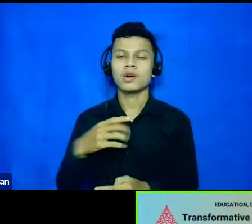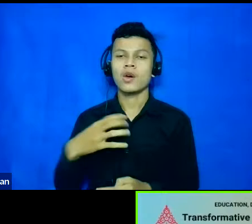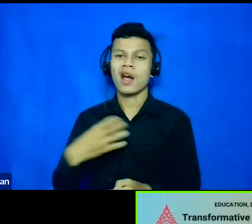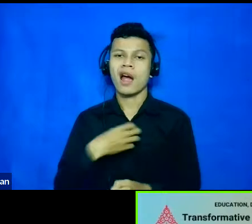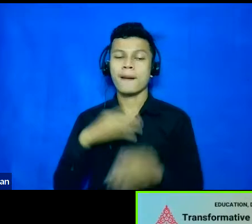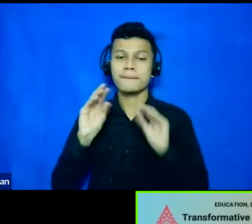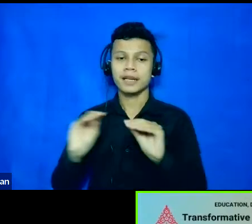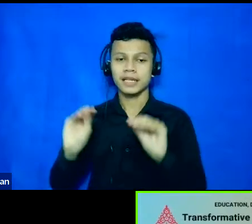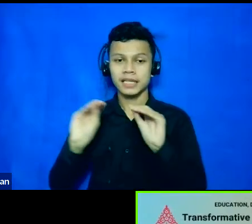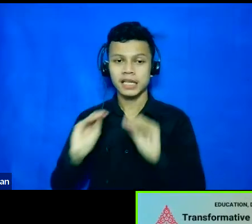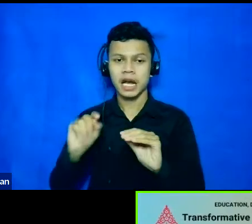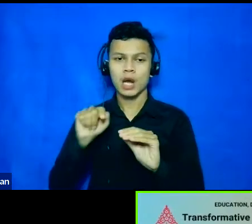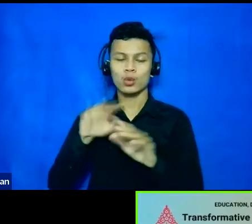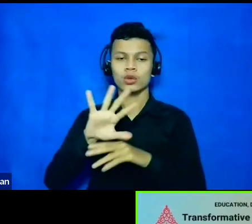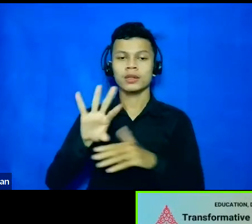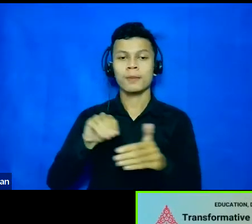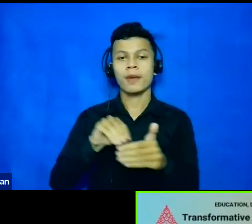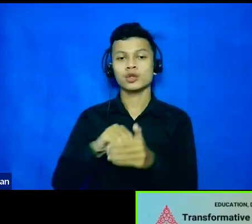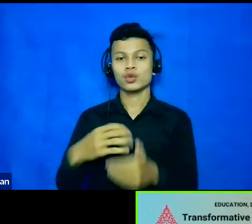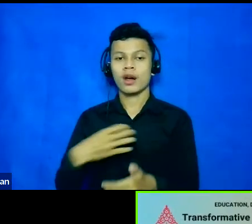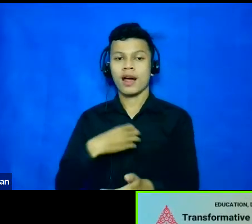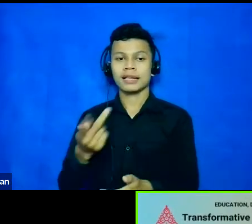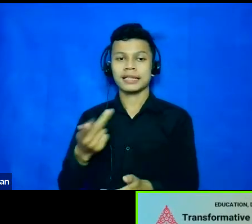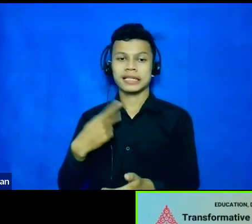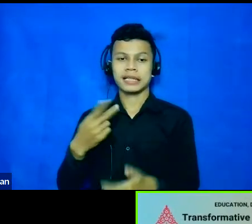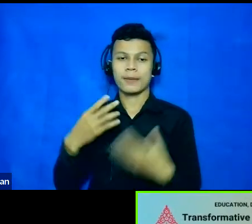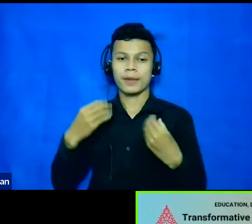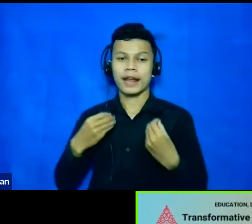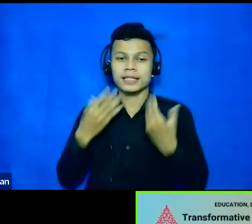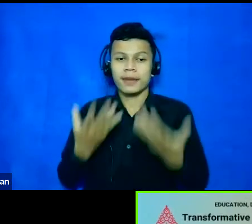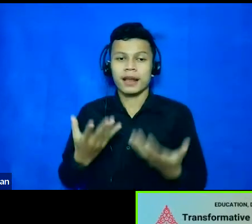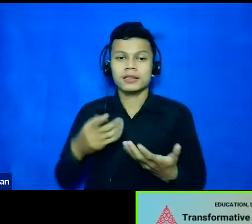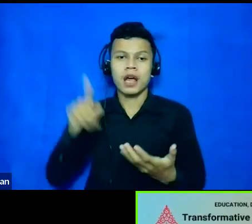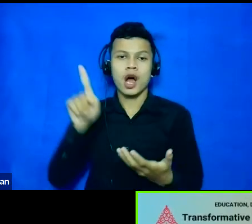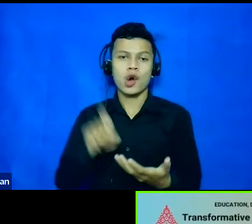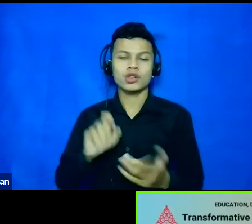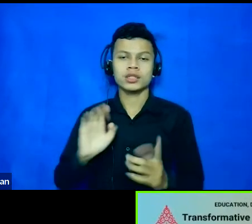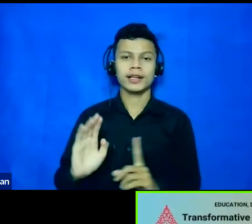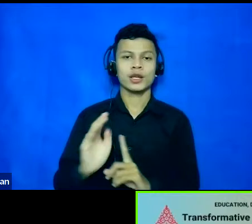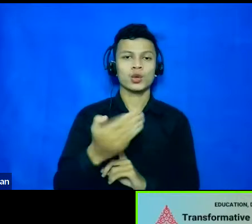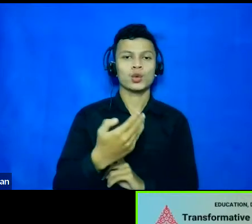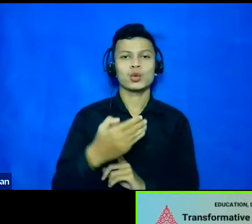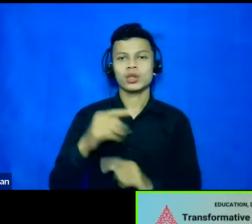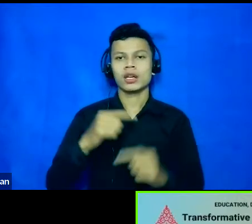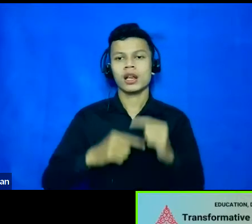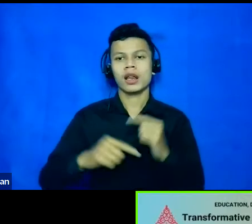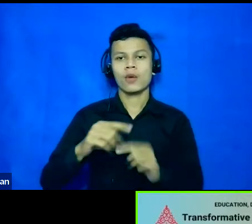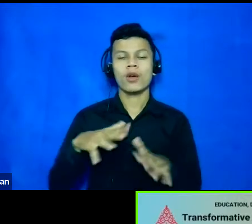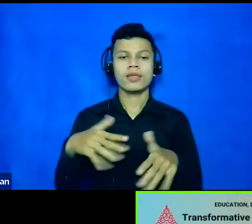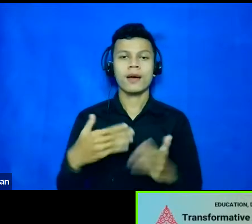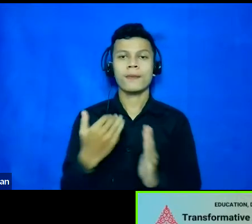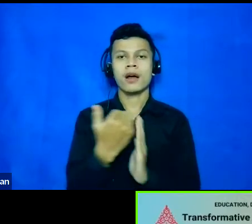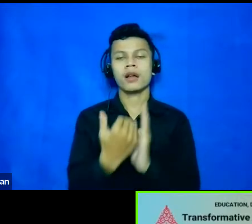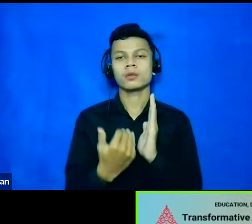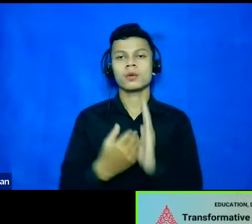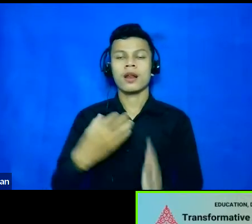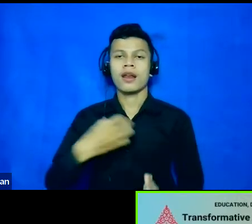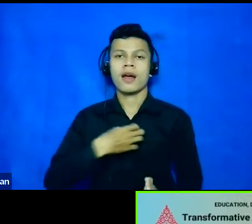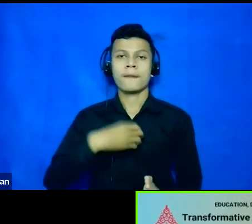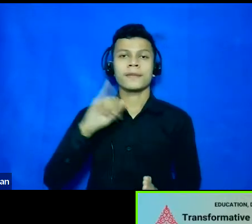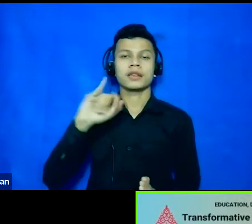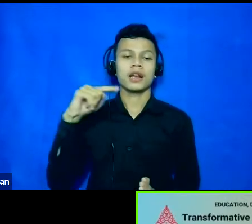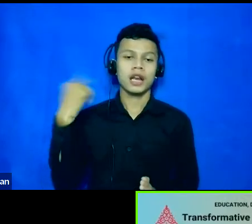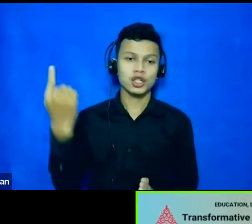expressions that is protected under international human rights law instruments. In Indonesia, I think particularly we are seeing a growing